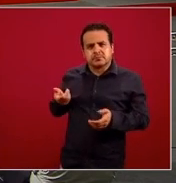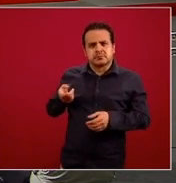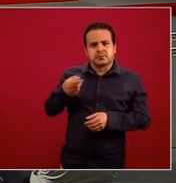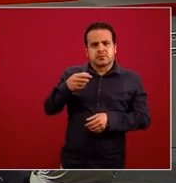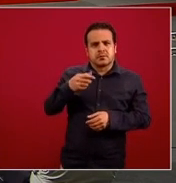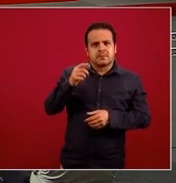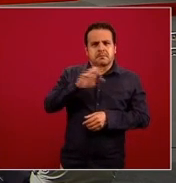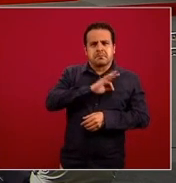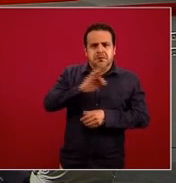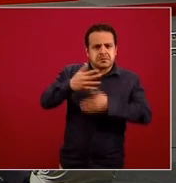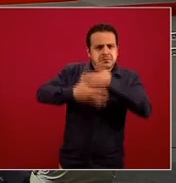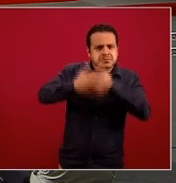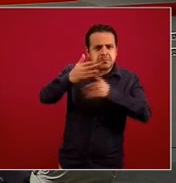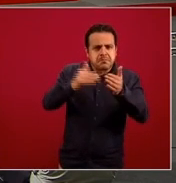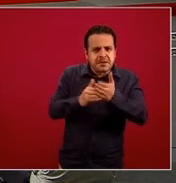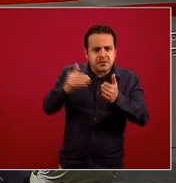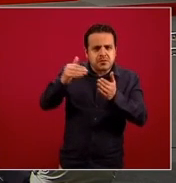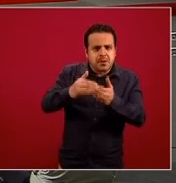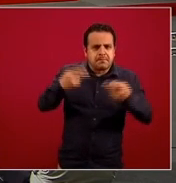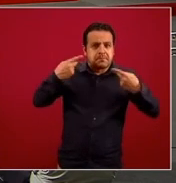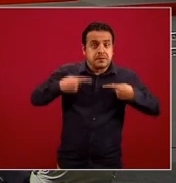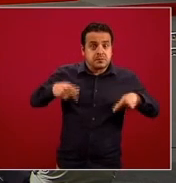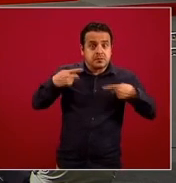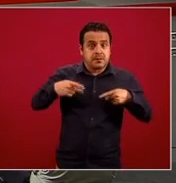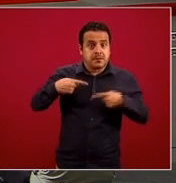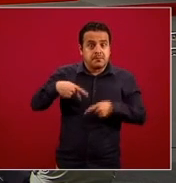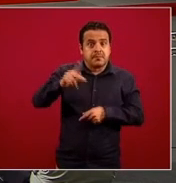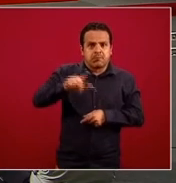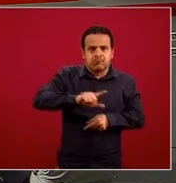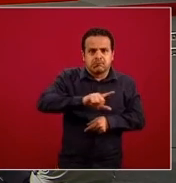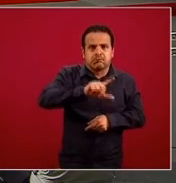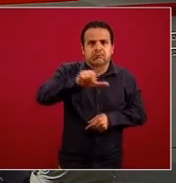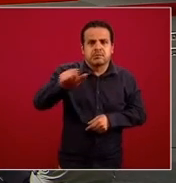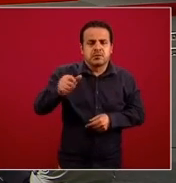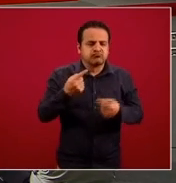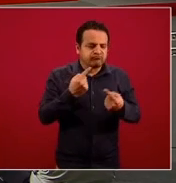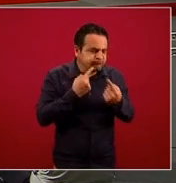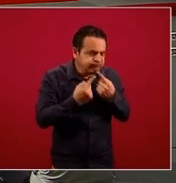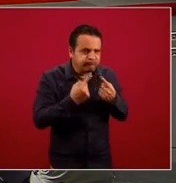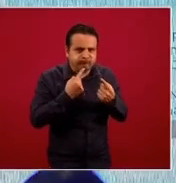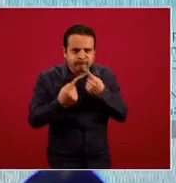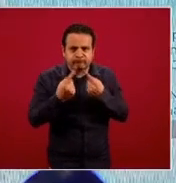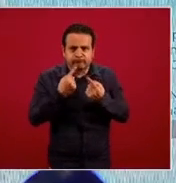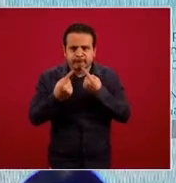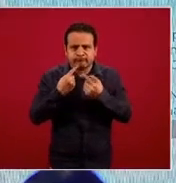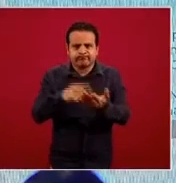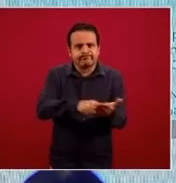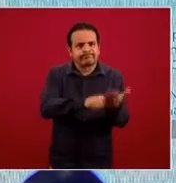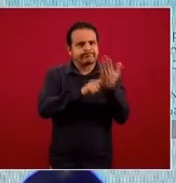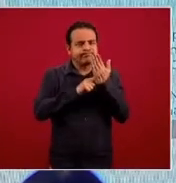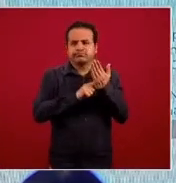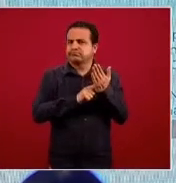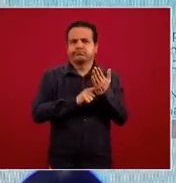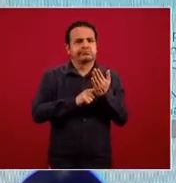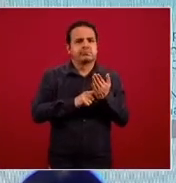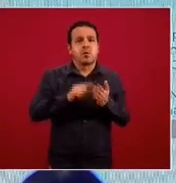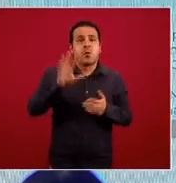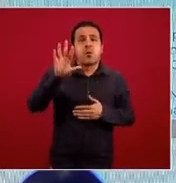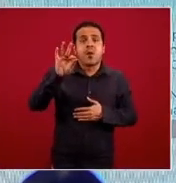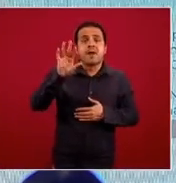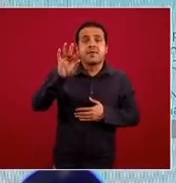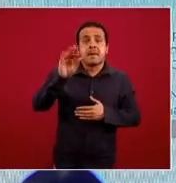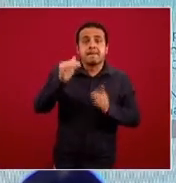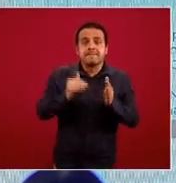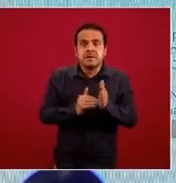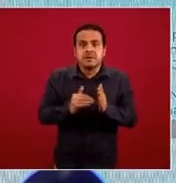In other occasions, I've given another number, which is 15 million, but after talking to